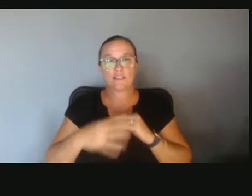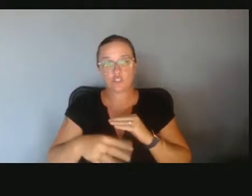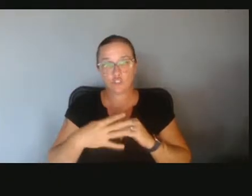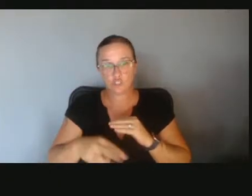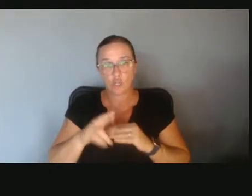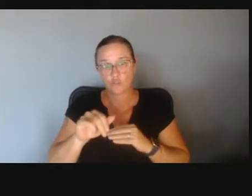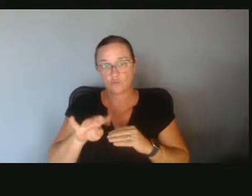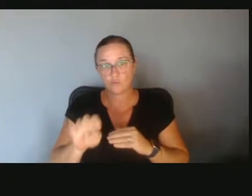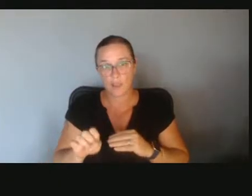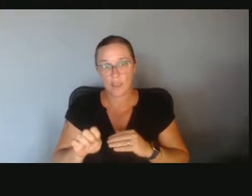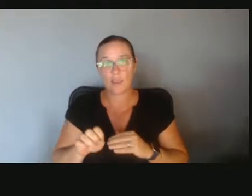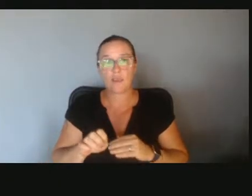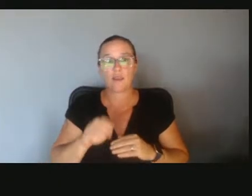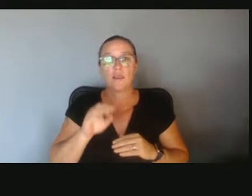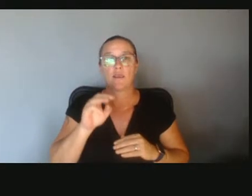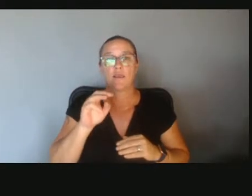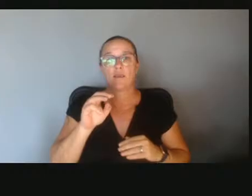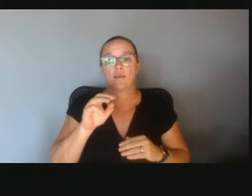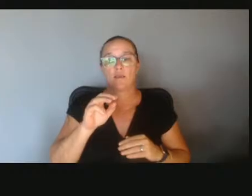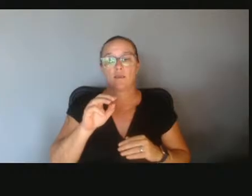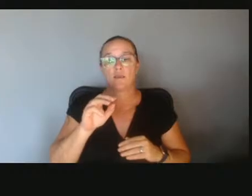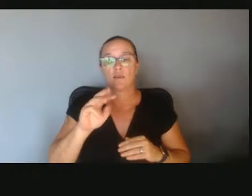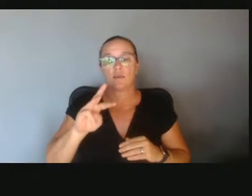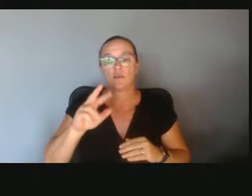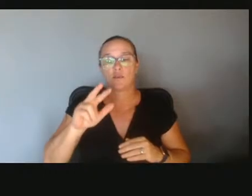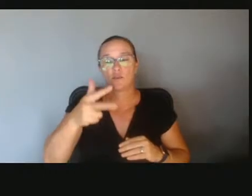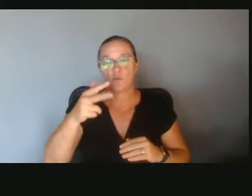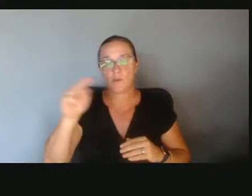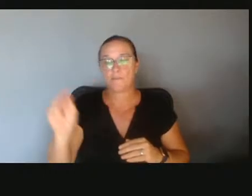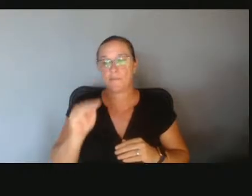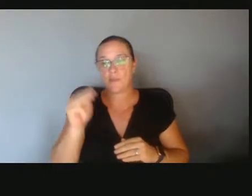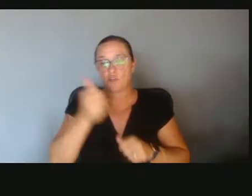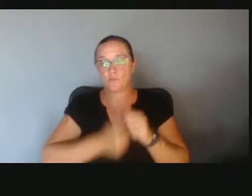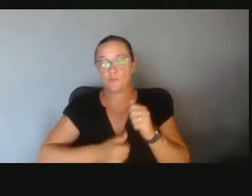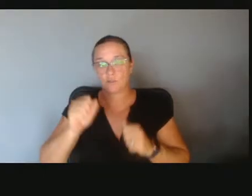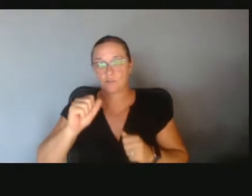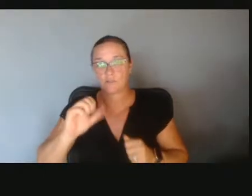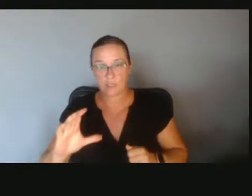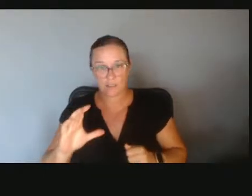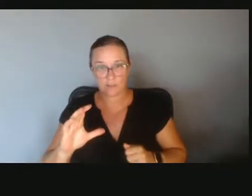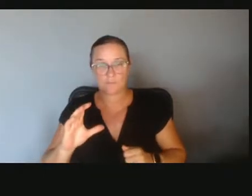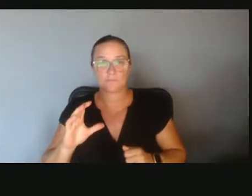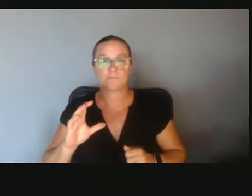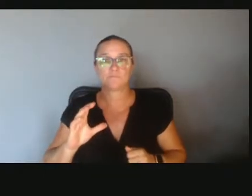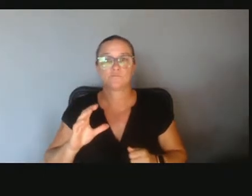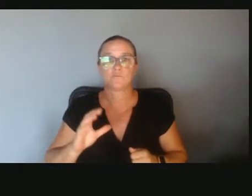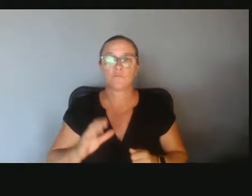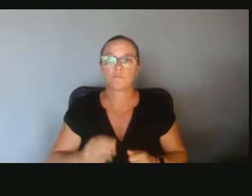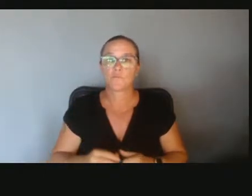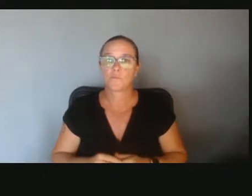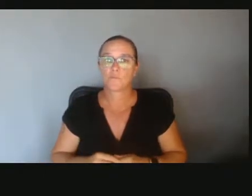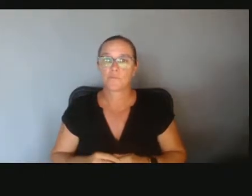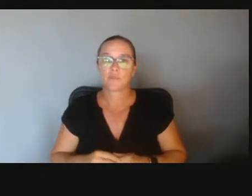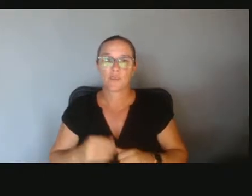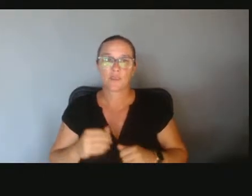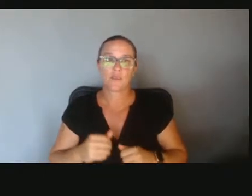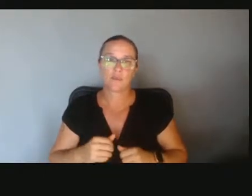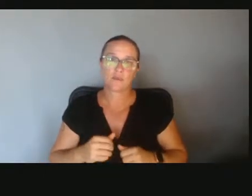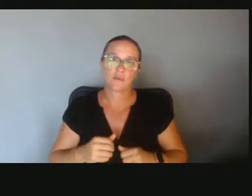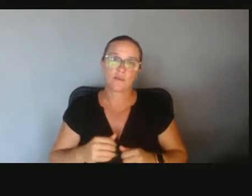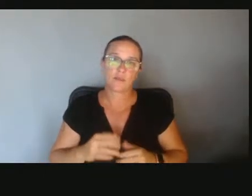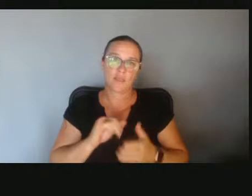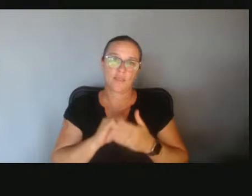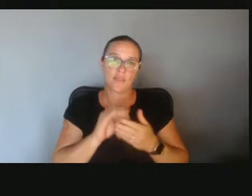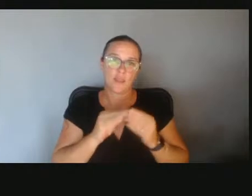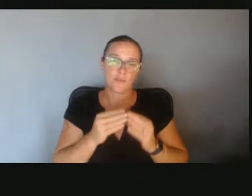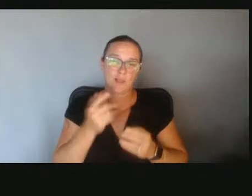per second, right? This is based on, call it 12 hours of fountains for episode 30, 8 million cubic meters. That gets you to some number that's a little bit